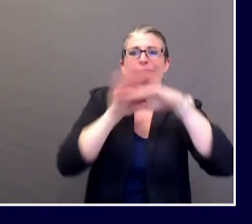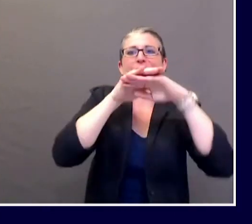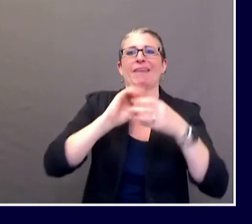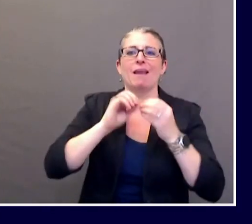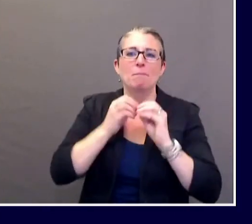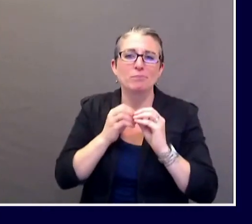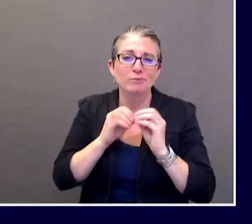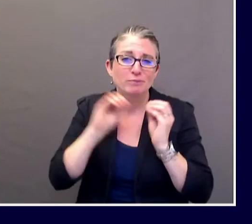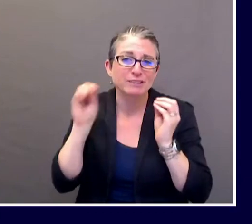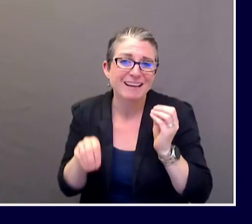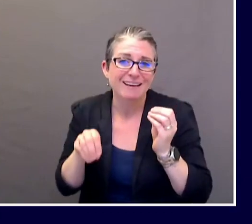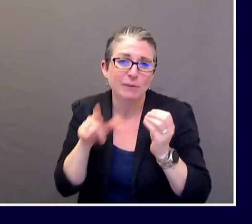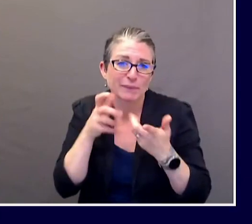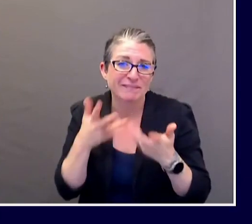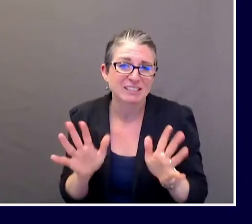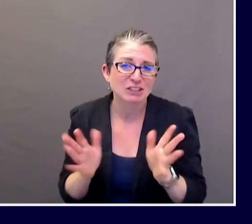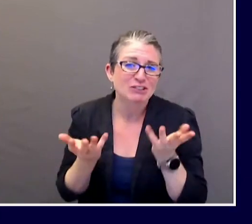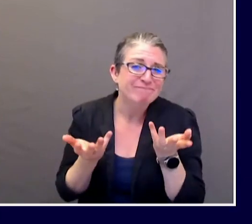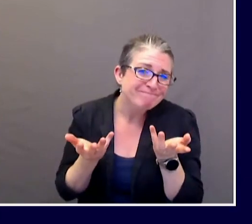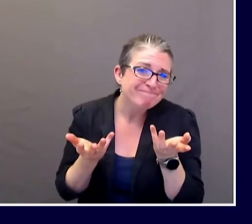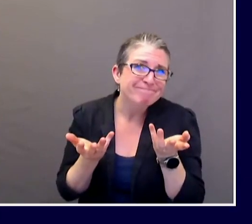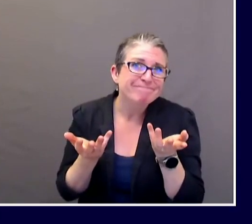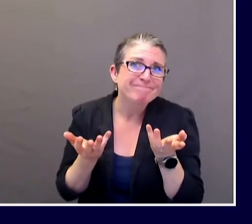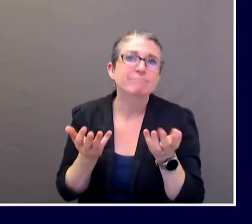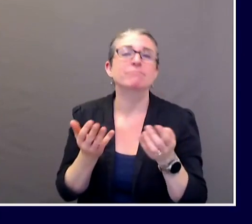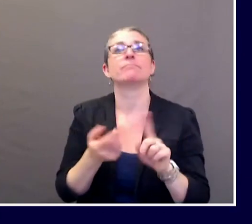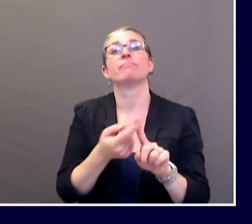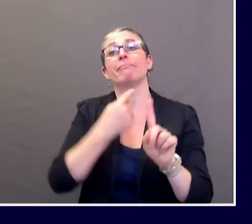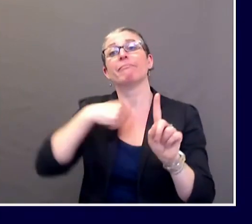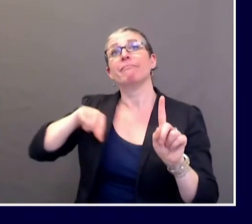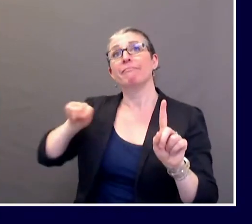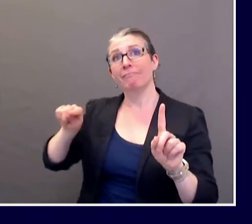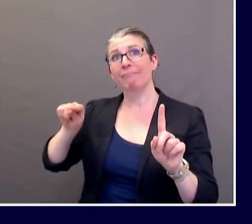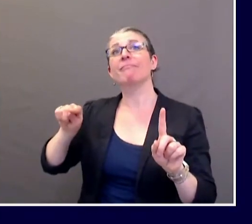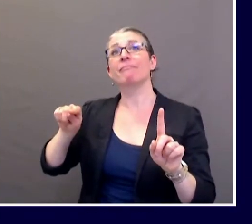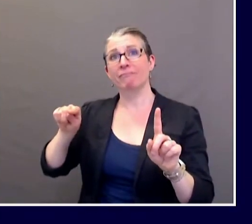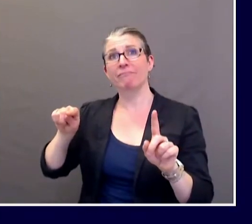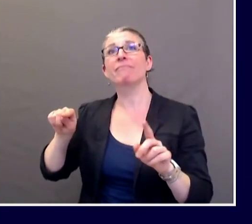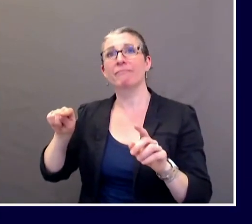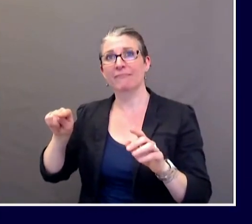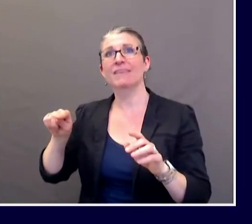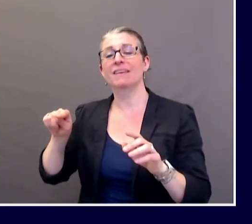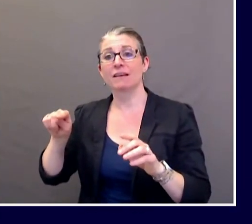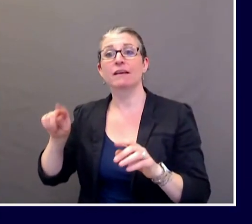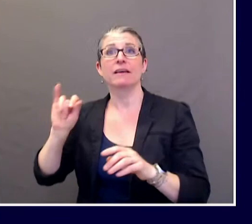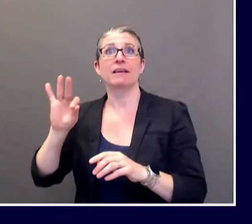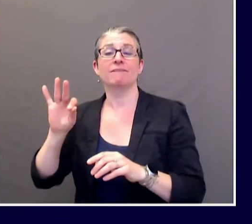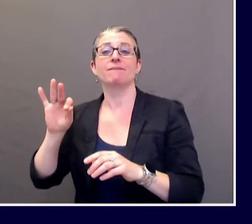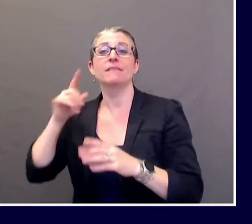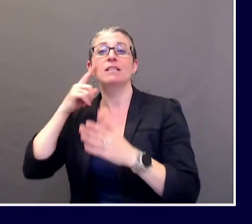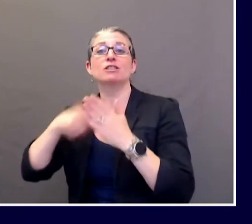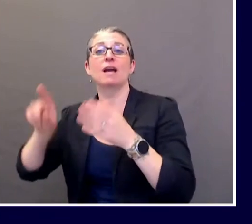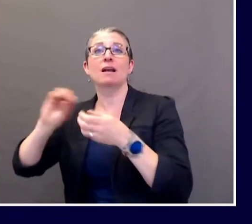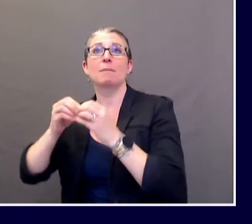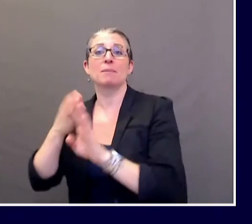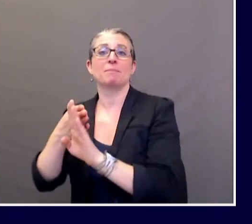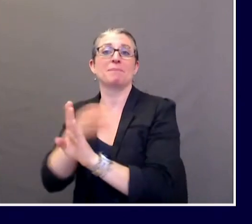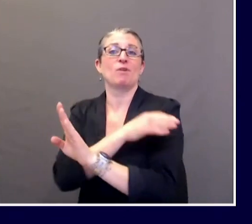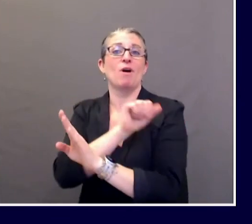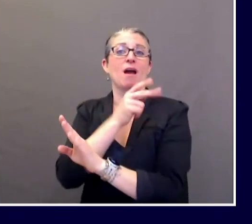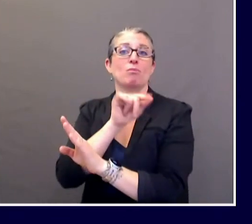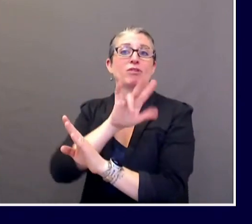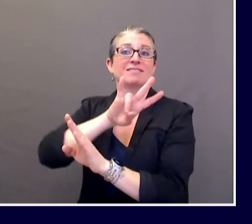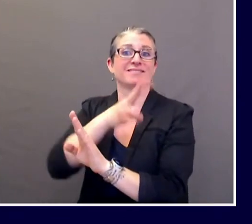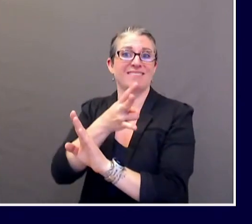50. So when you go back and look at what our data were like before April 7th, we had some of that pattern happening then. That is